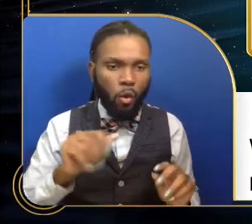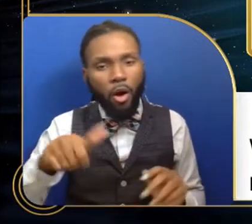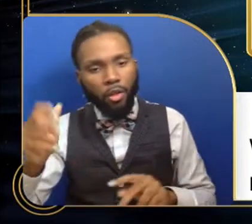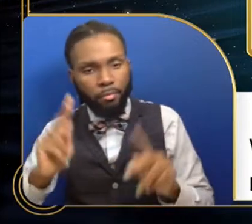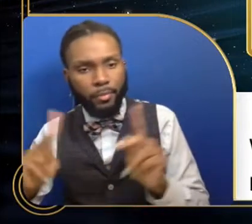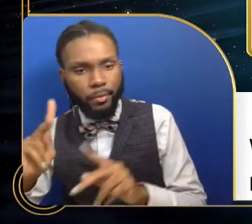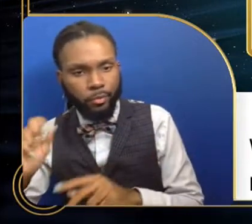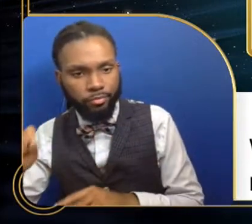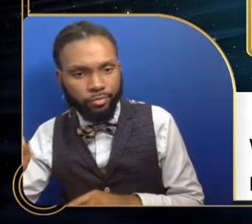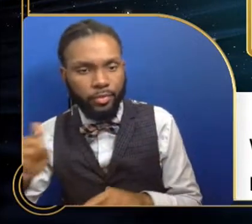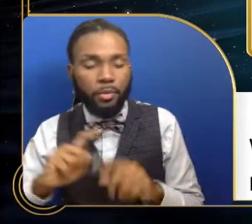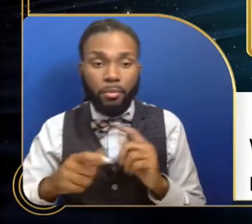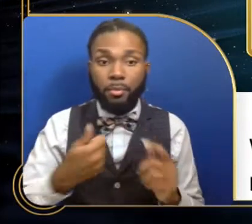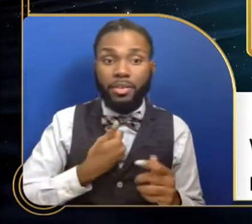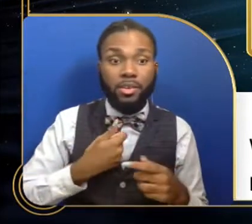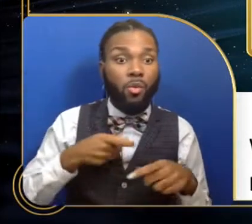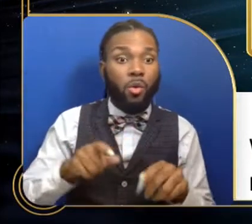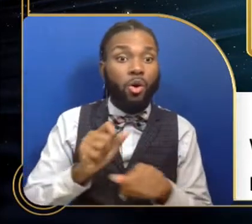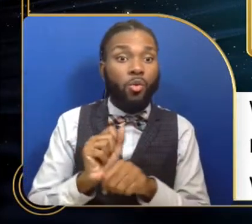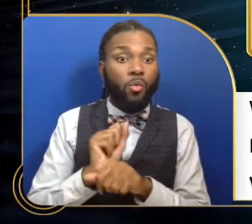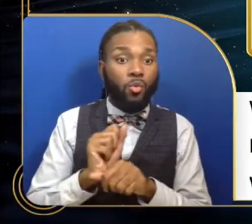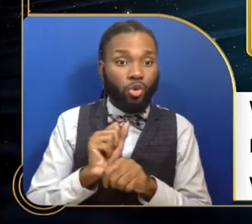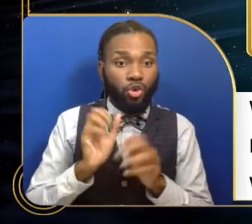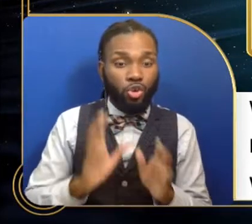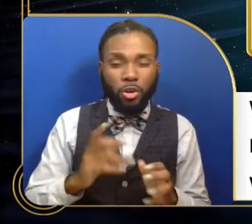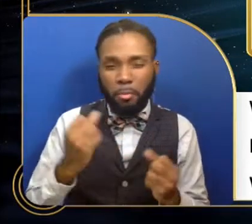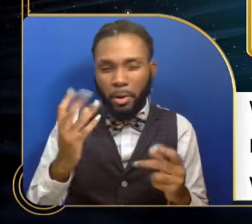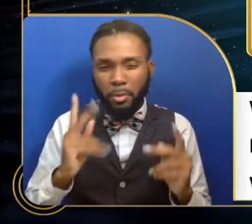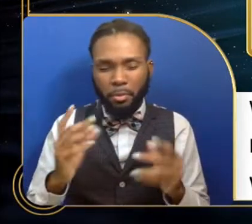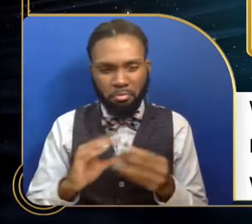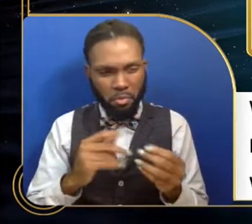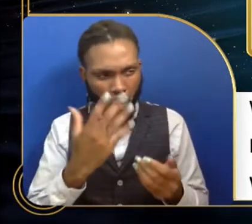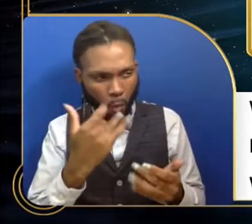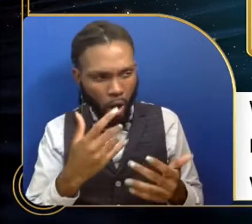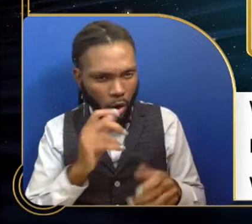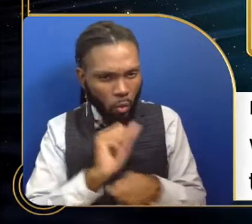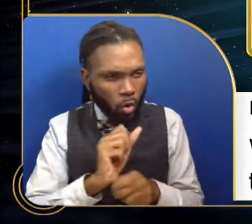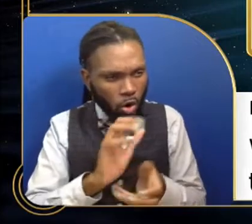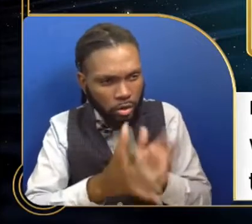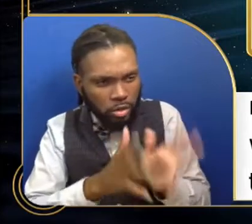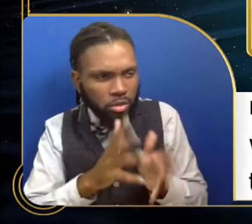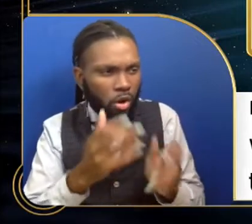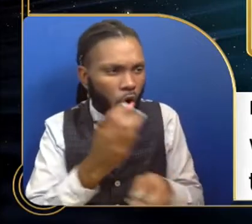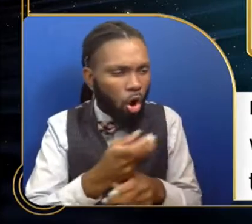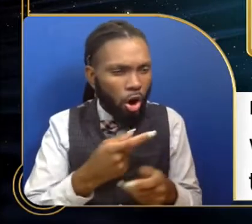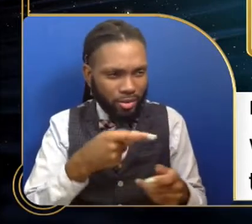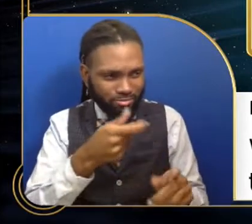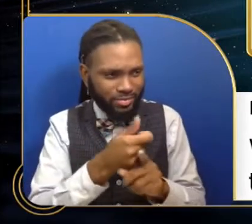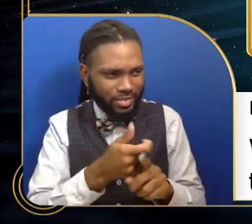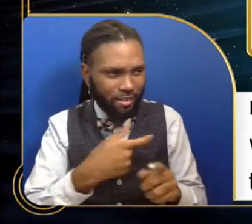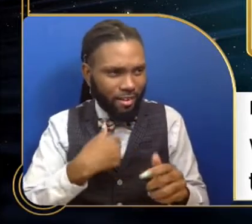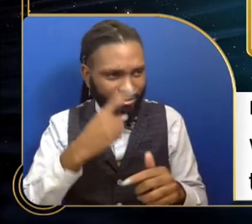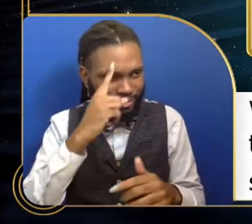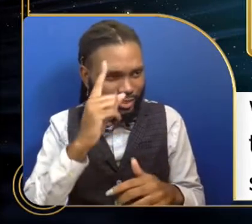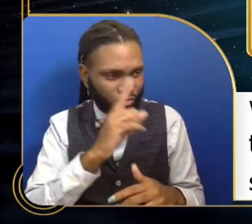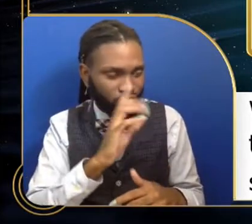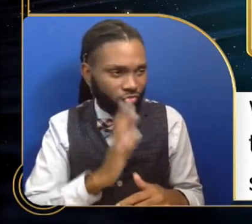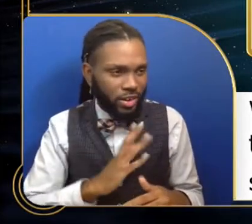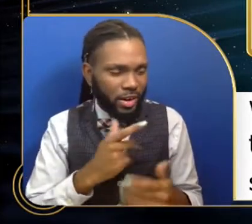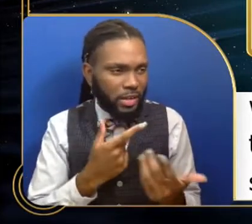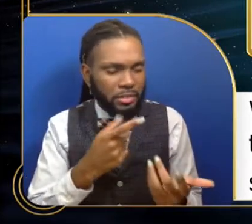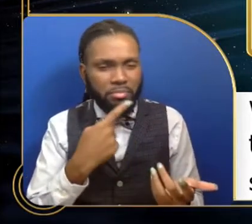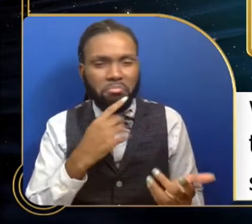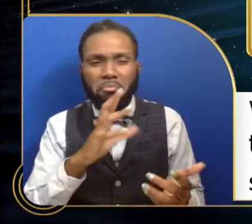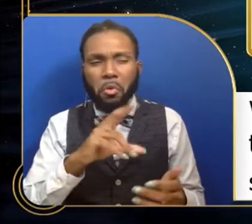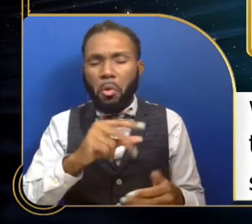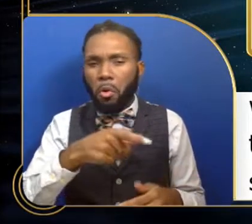worker, why are you trying so hard to work with them? They can't make relationships. They're schizophrenics. I was told they'll never work. Vocational rehab is